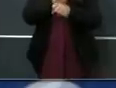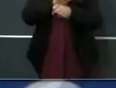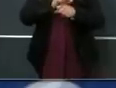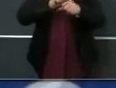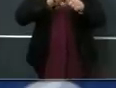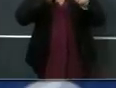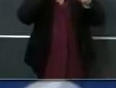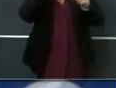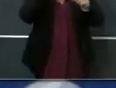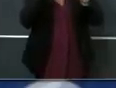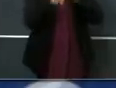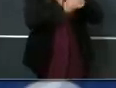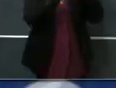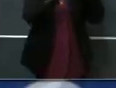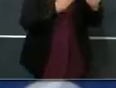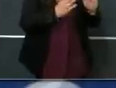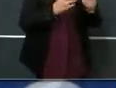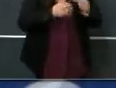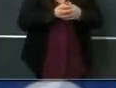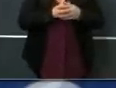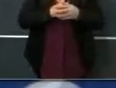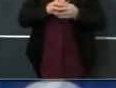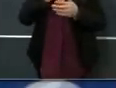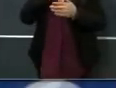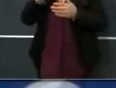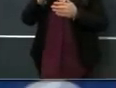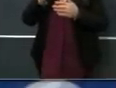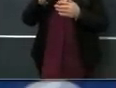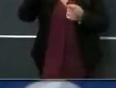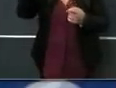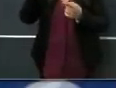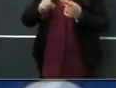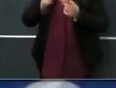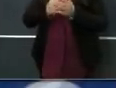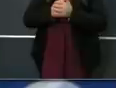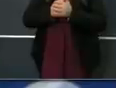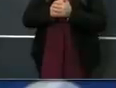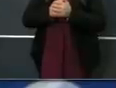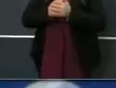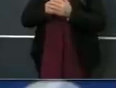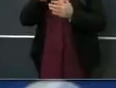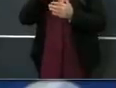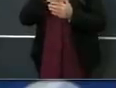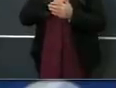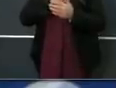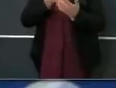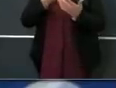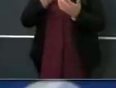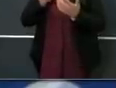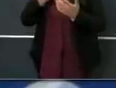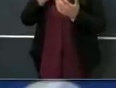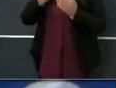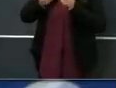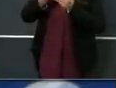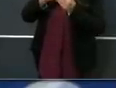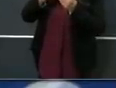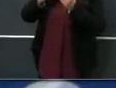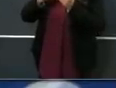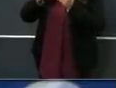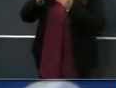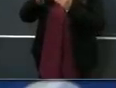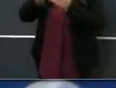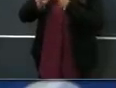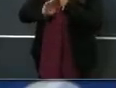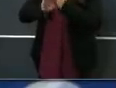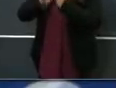Stay-at-home orders still in effect. A deep desire to continue our physical distancing, give us the